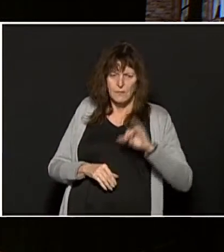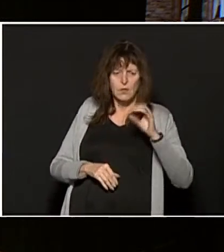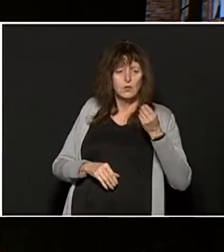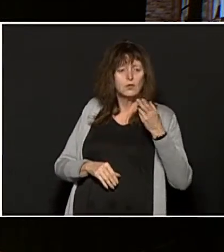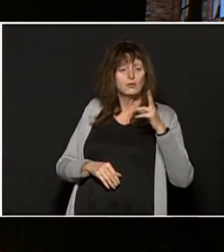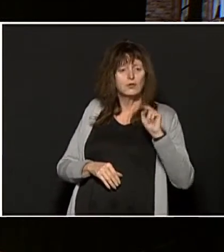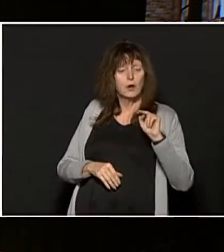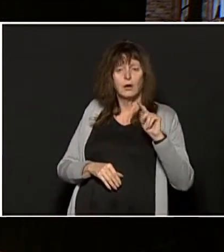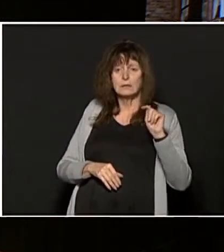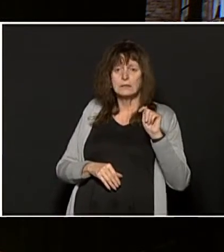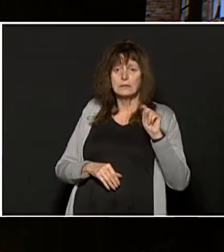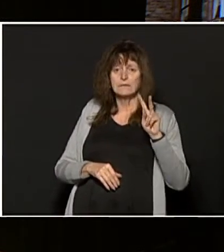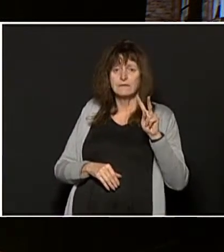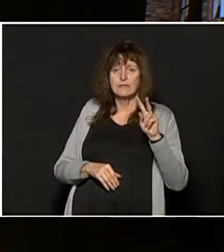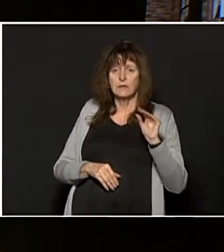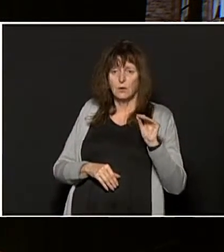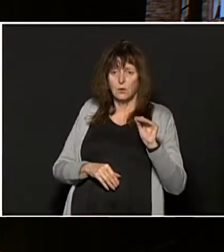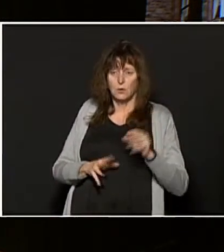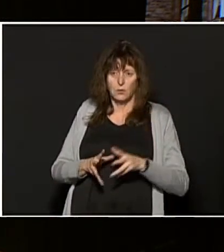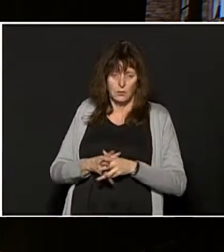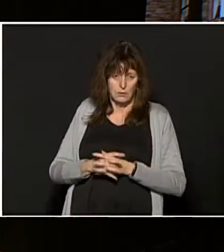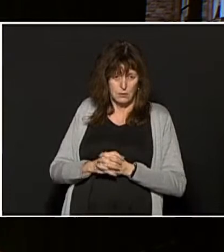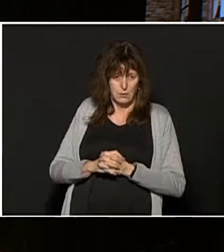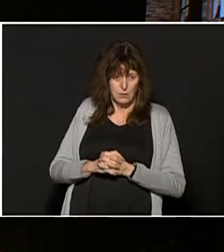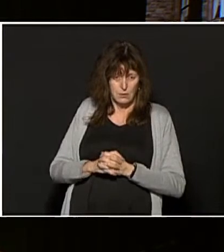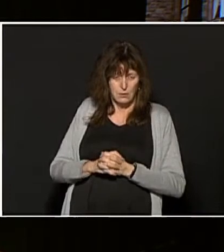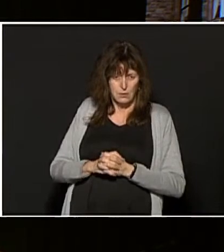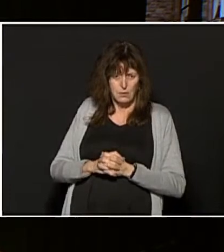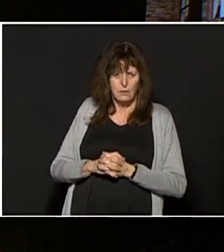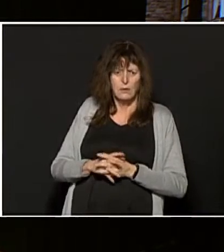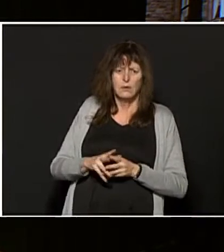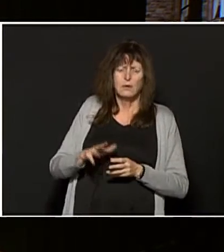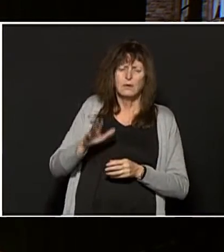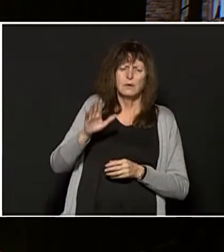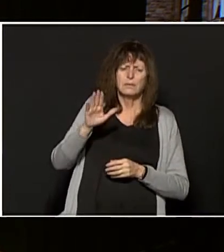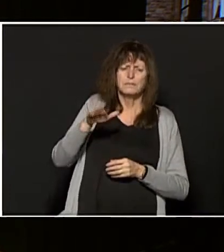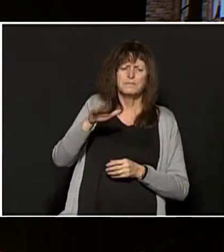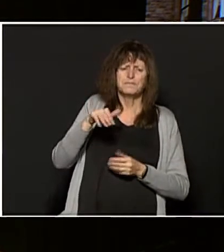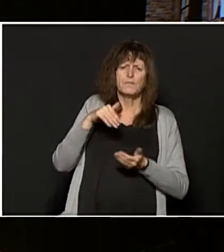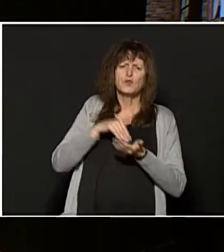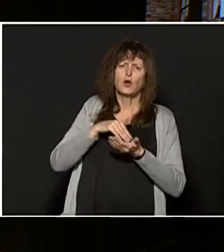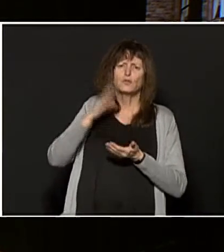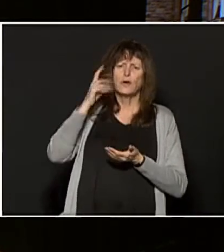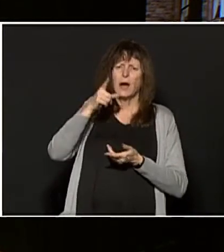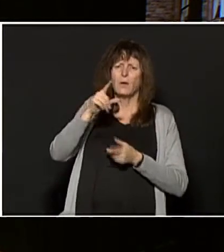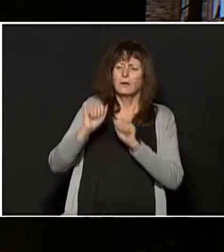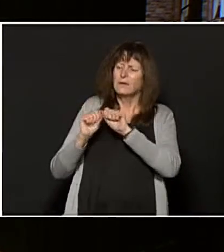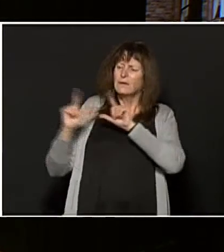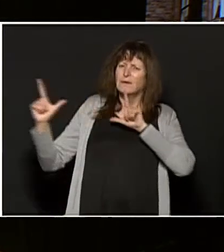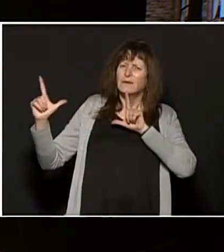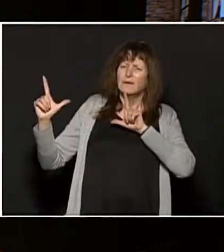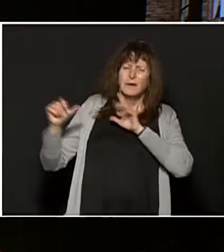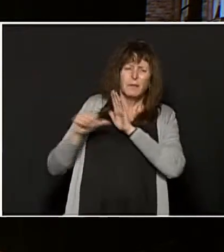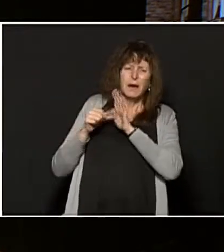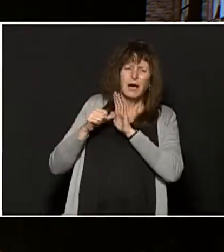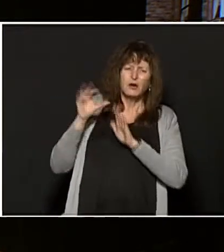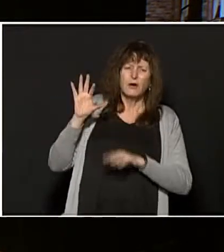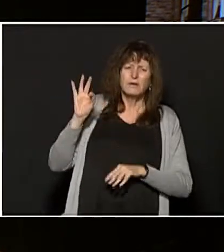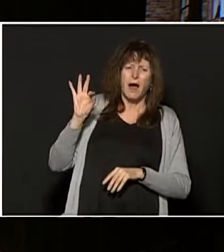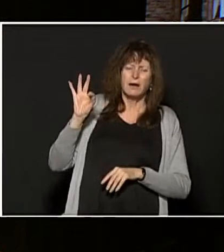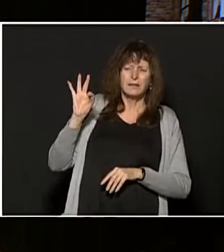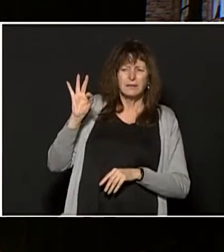ahead. Dr. Brown, I'm looking at slide 9 and the best case assumptions, the effective sick